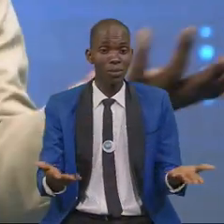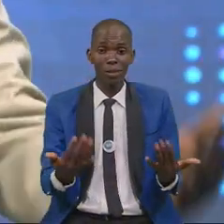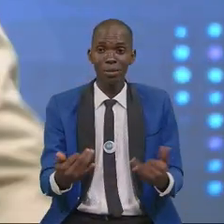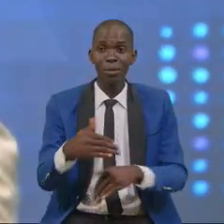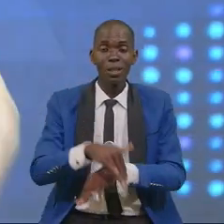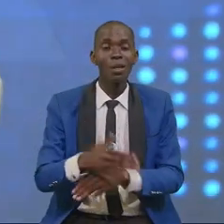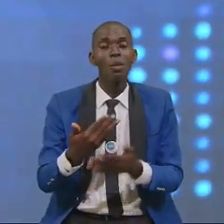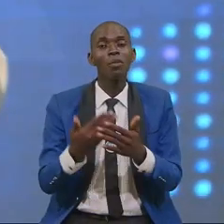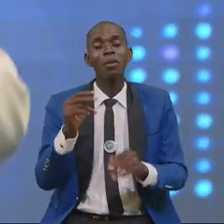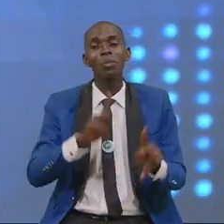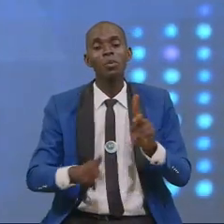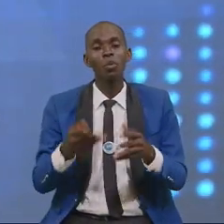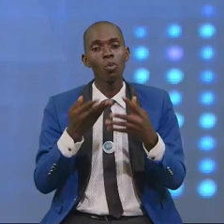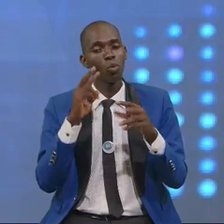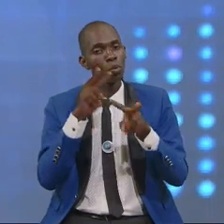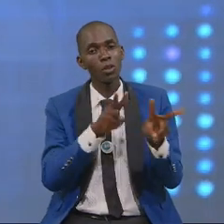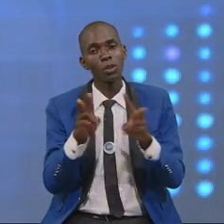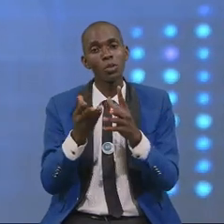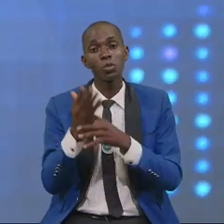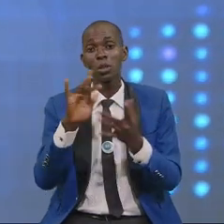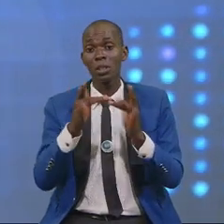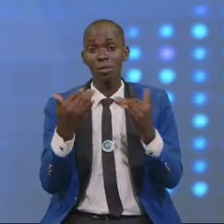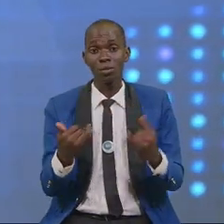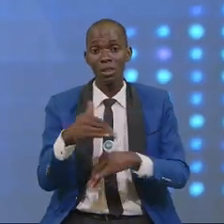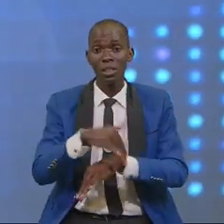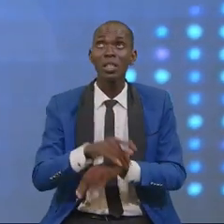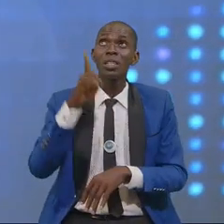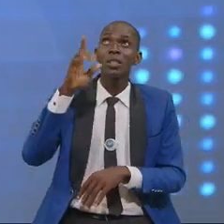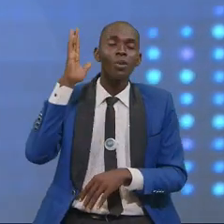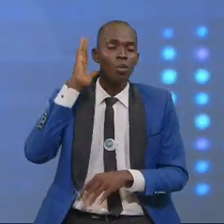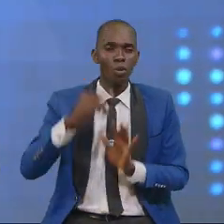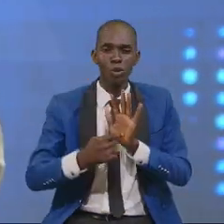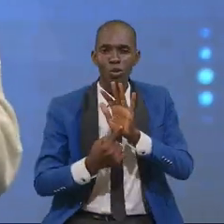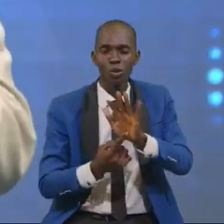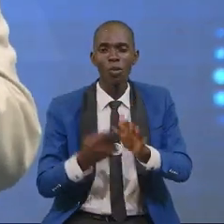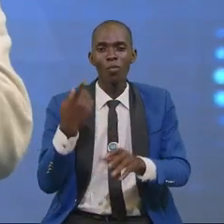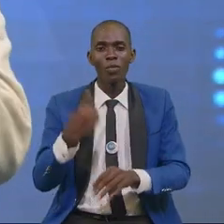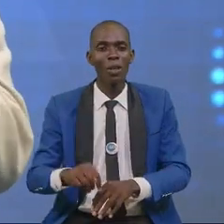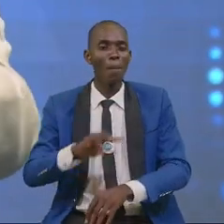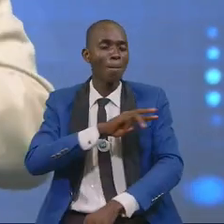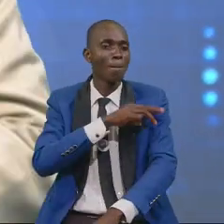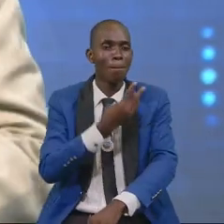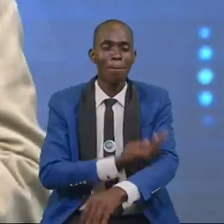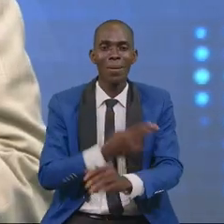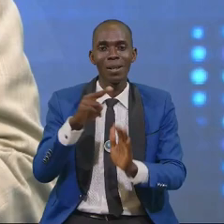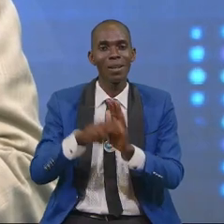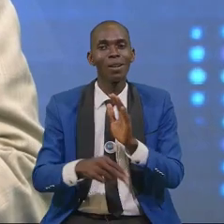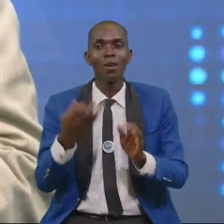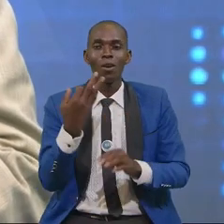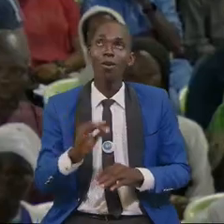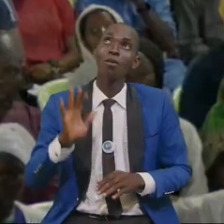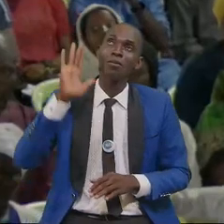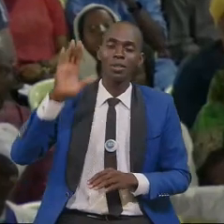people online tonight, he is going to show the mightiness of his